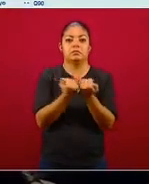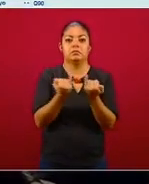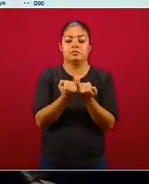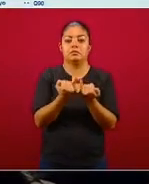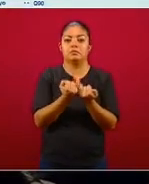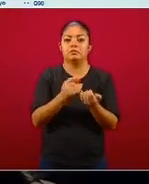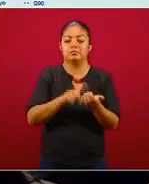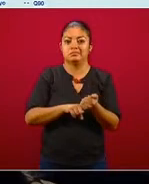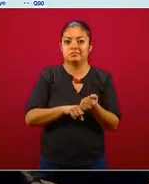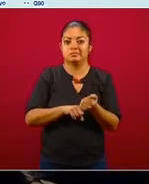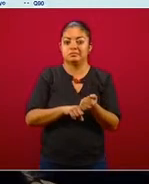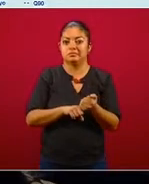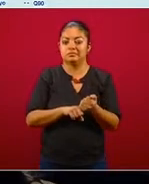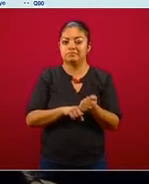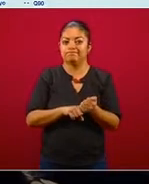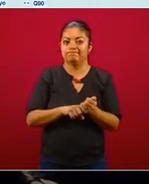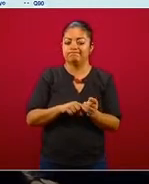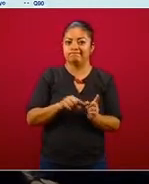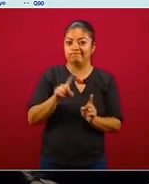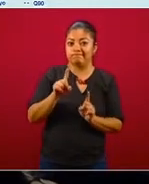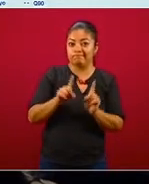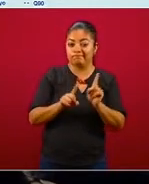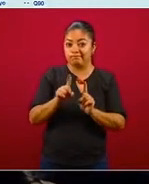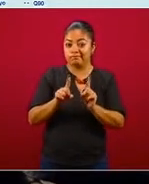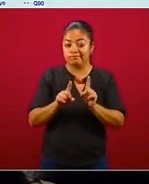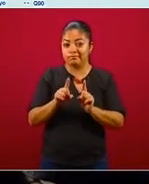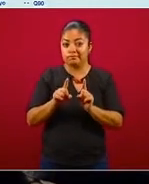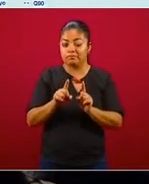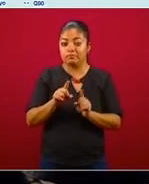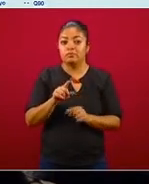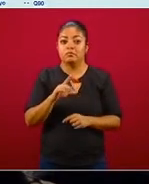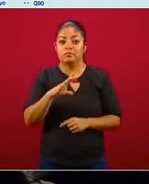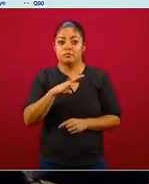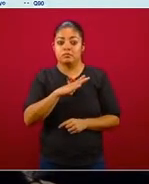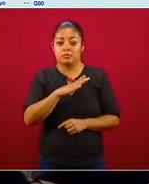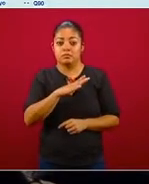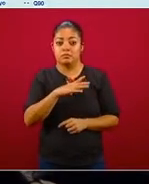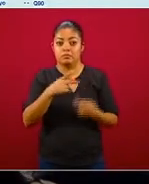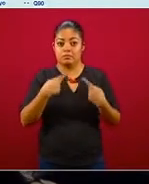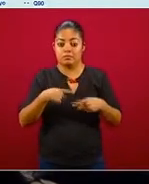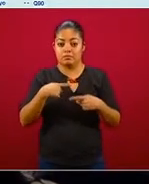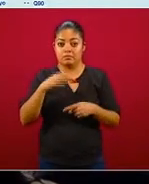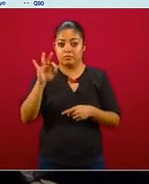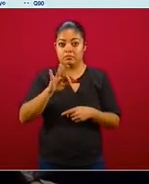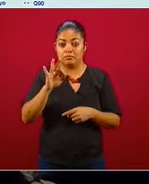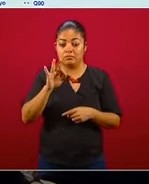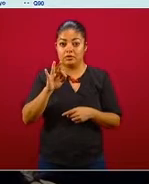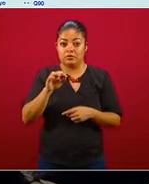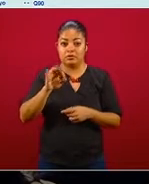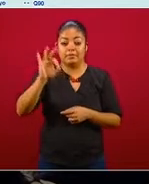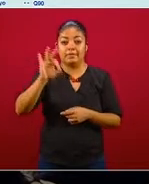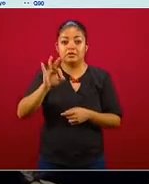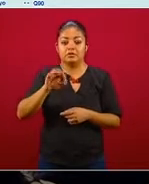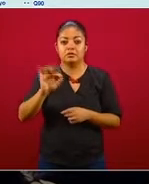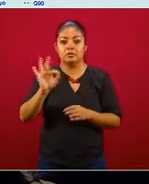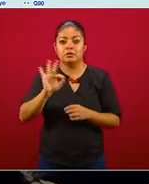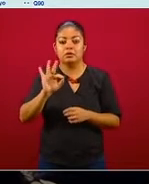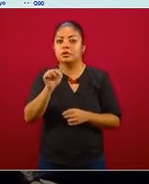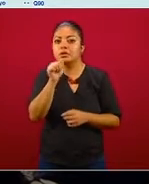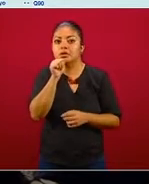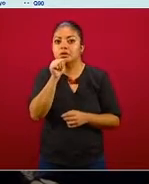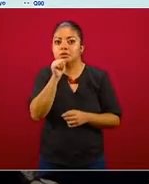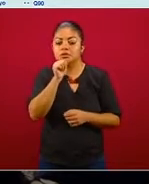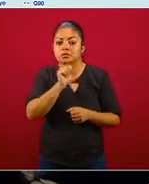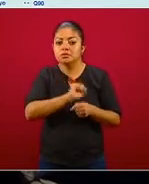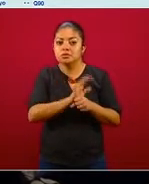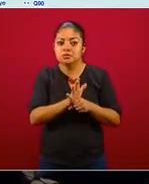existe la cities inquietud here. I de dos am going cosas. to Una, give you el just the porcentaje de ones confirmación, that we have que podría time ser to see and menor what cities are more